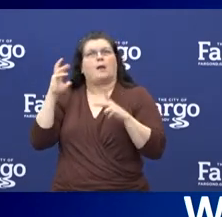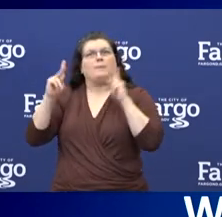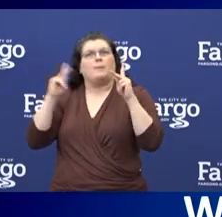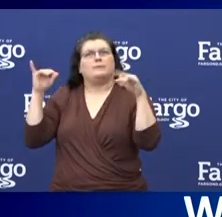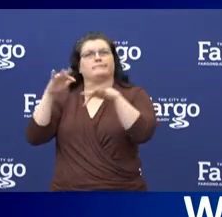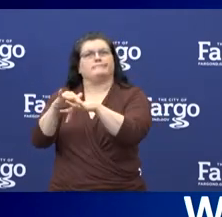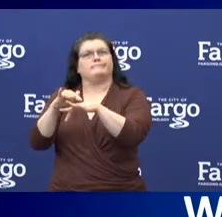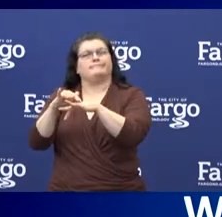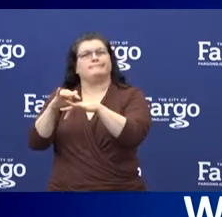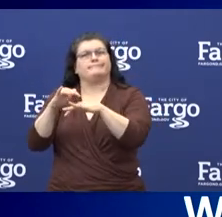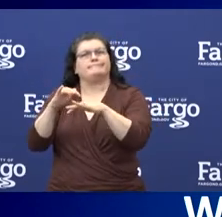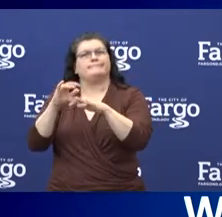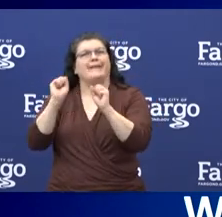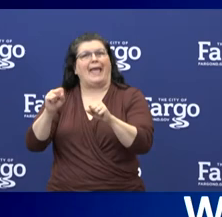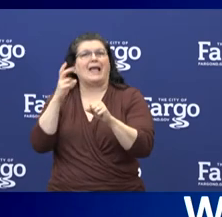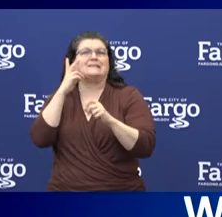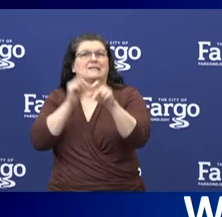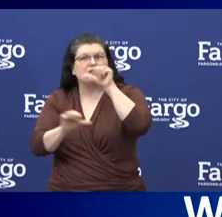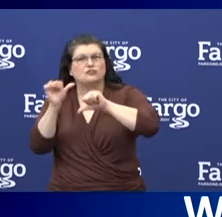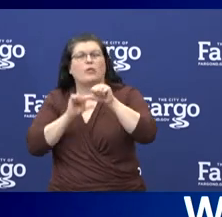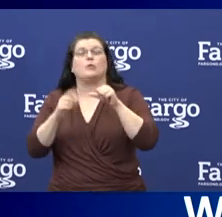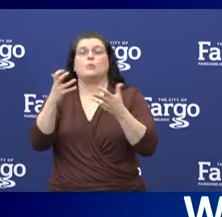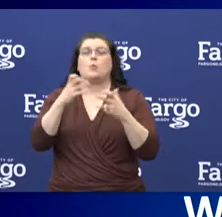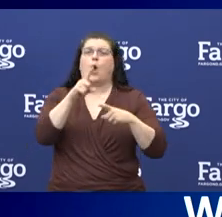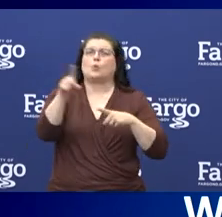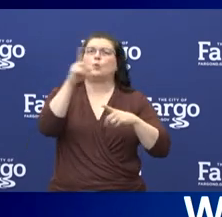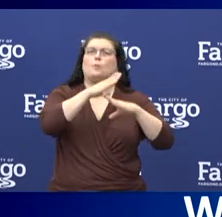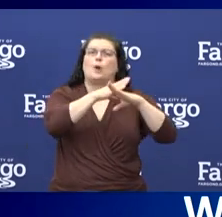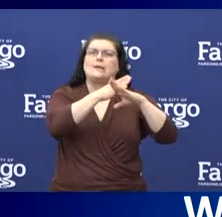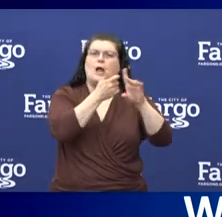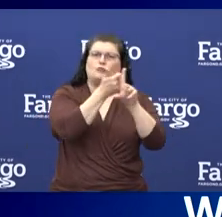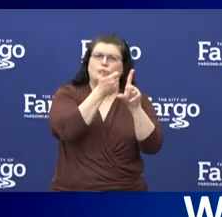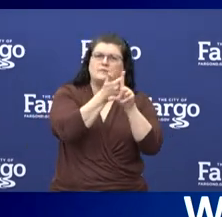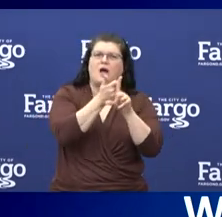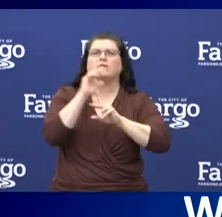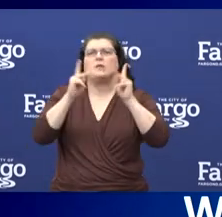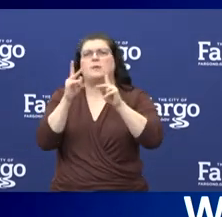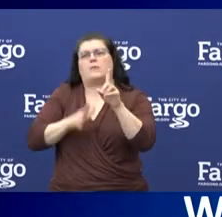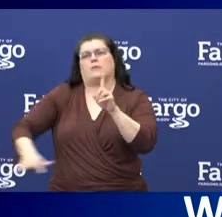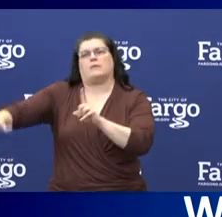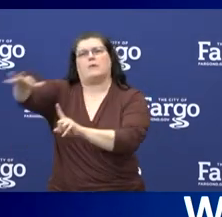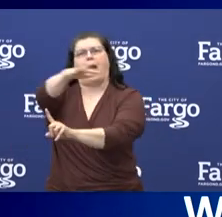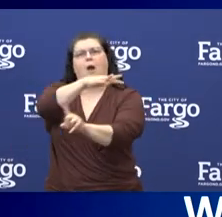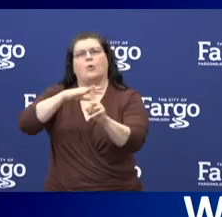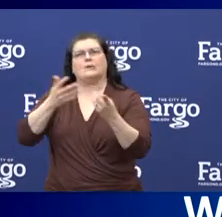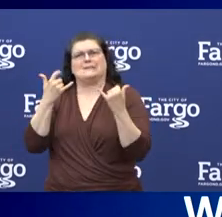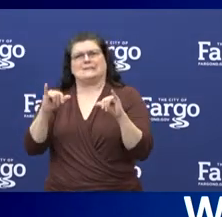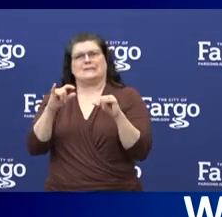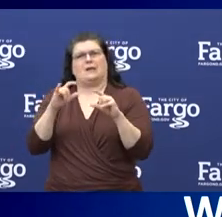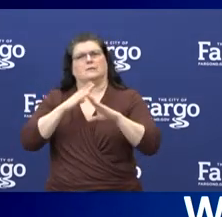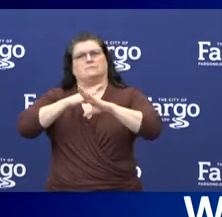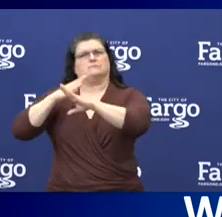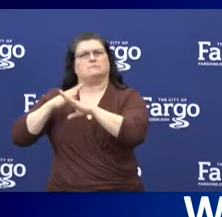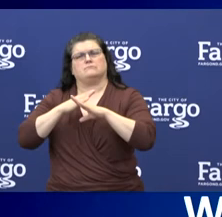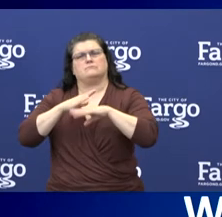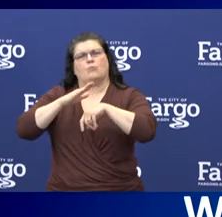disease. So help protect yourself and those around you. Please take your precautions as you should. And we're winning on this. We got to remember